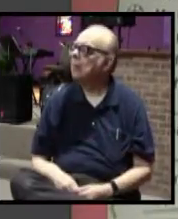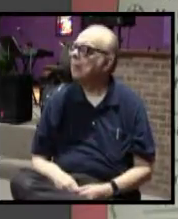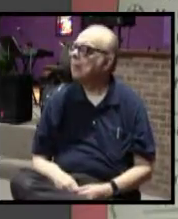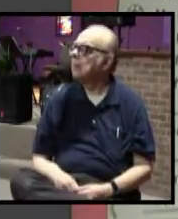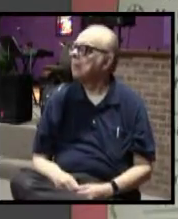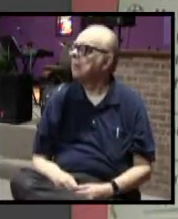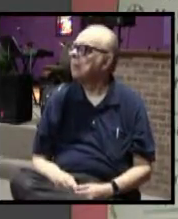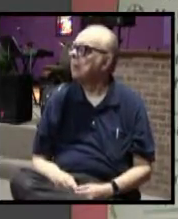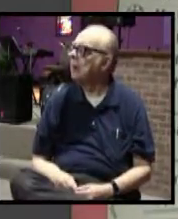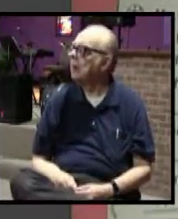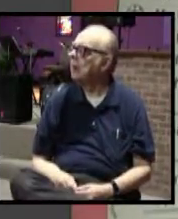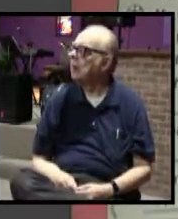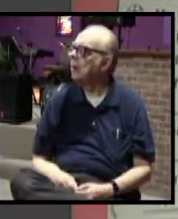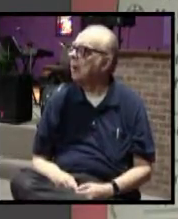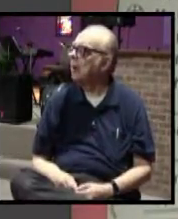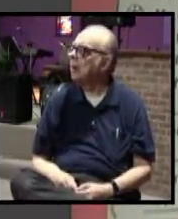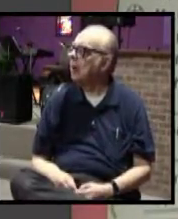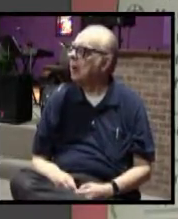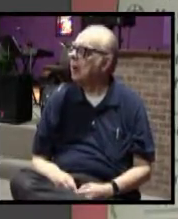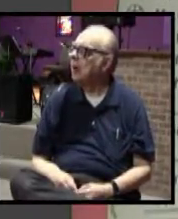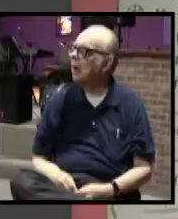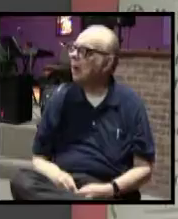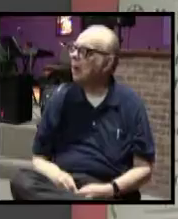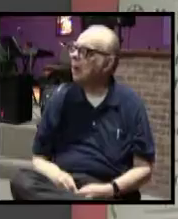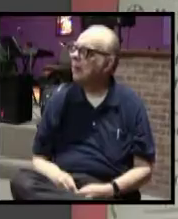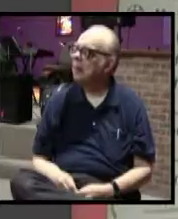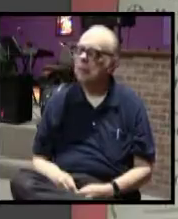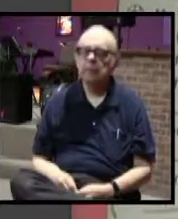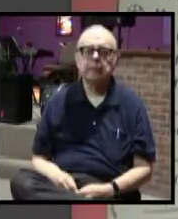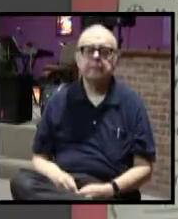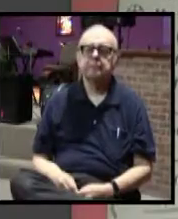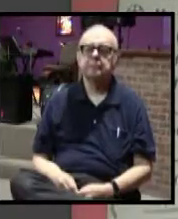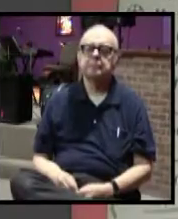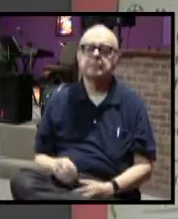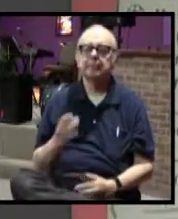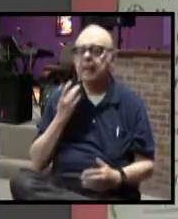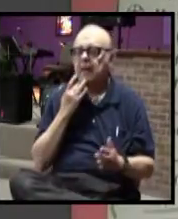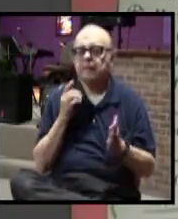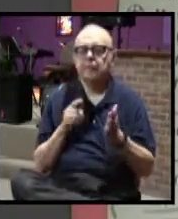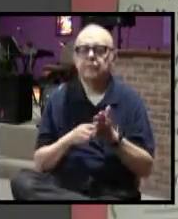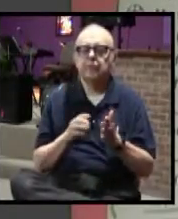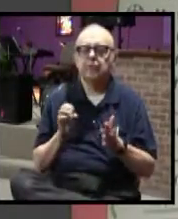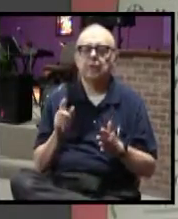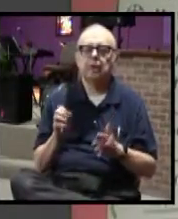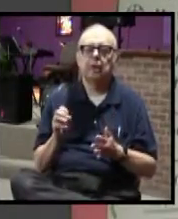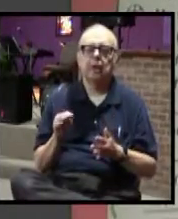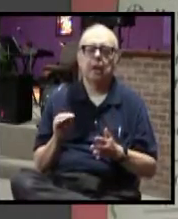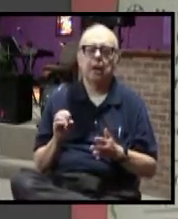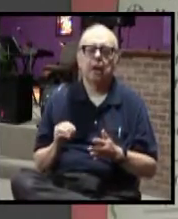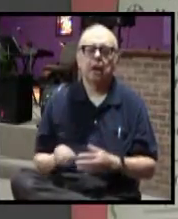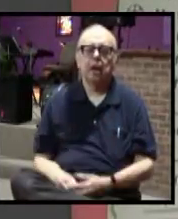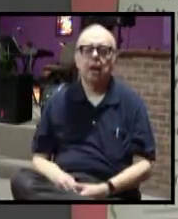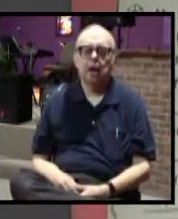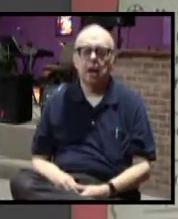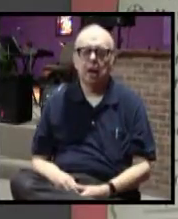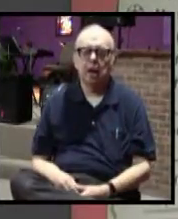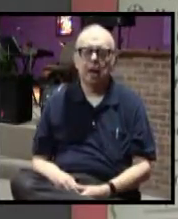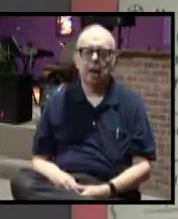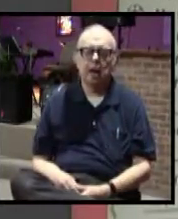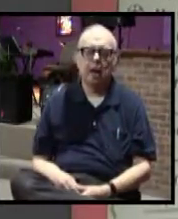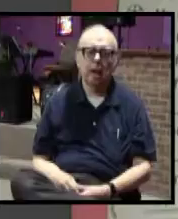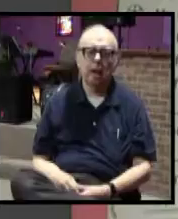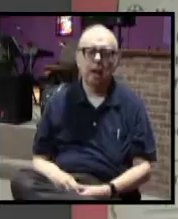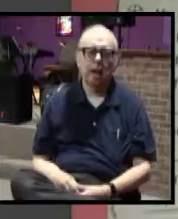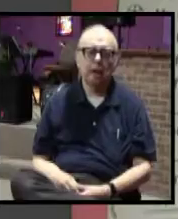show is something I can't read it. What is it? Elmo? Okay, good. Alrighty. My favorite song